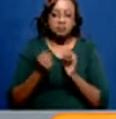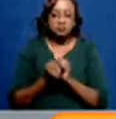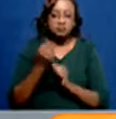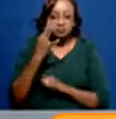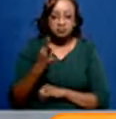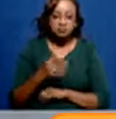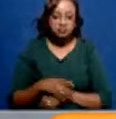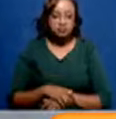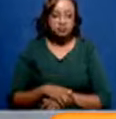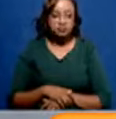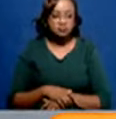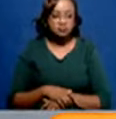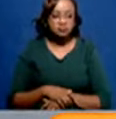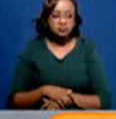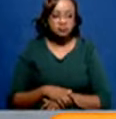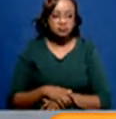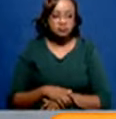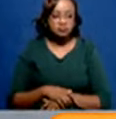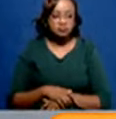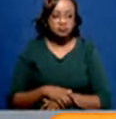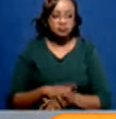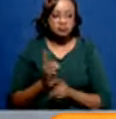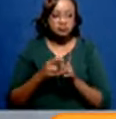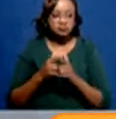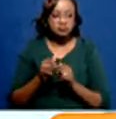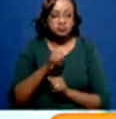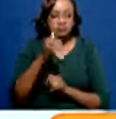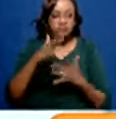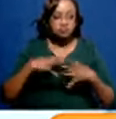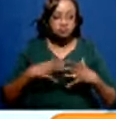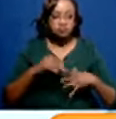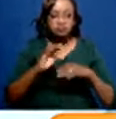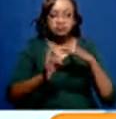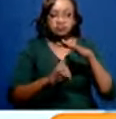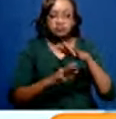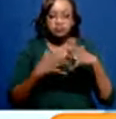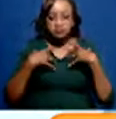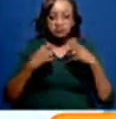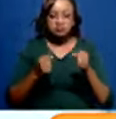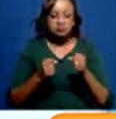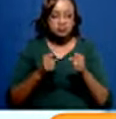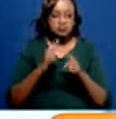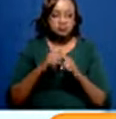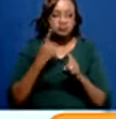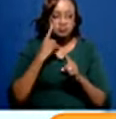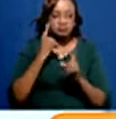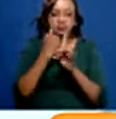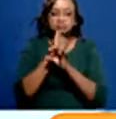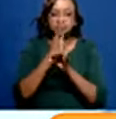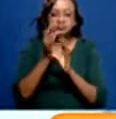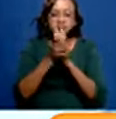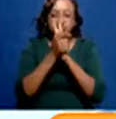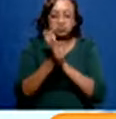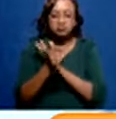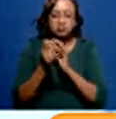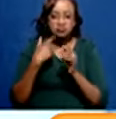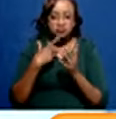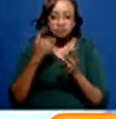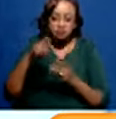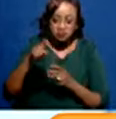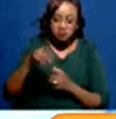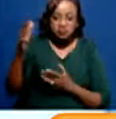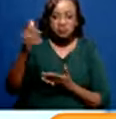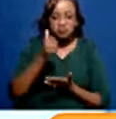Of course, you yes, can and then you've got the board people members. Who are incorporated again from the Ministry of Health. Yes. But you see now, also they use expertise as and when required. So when they need